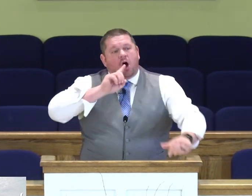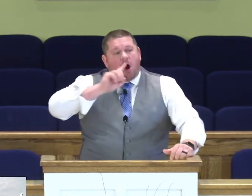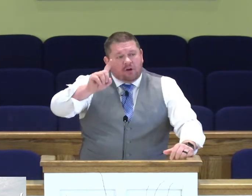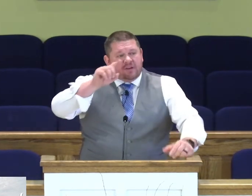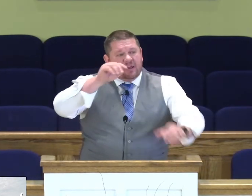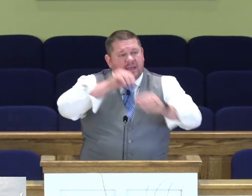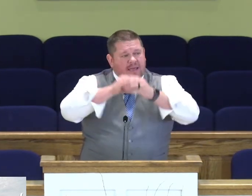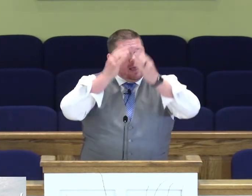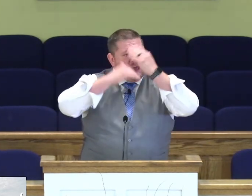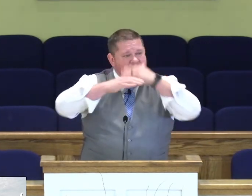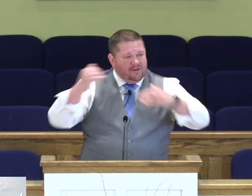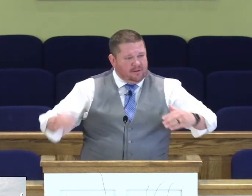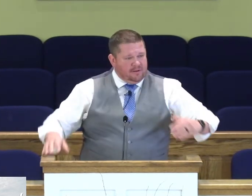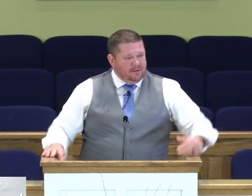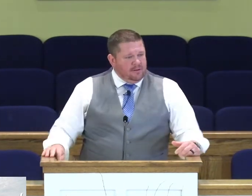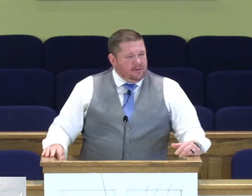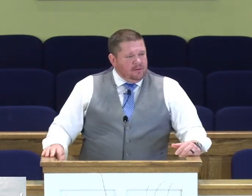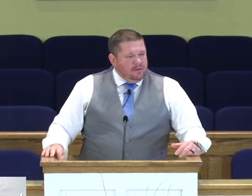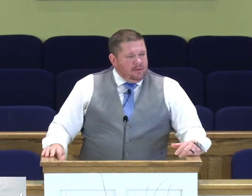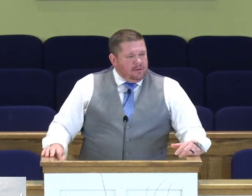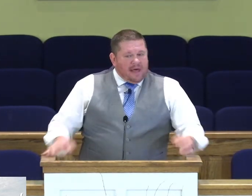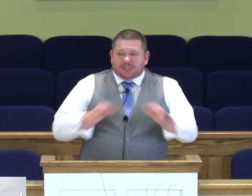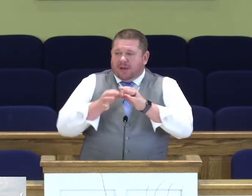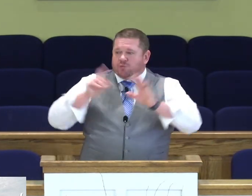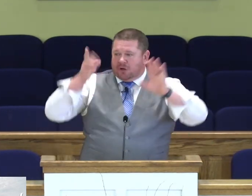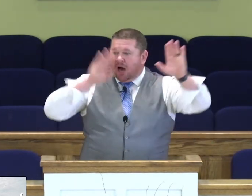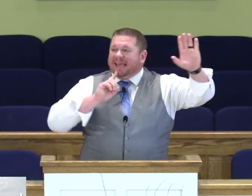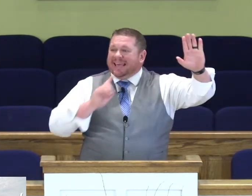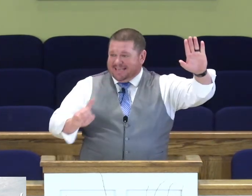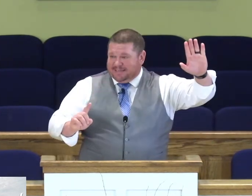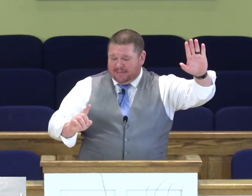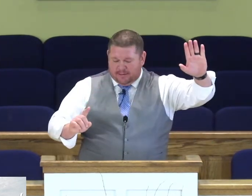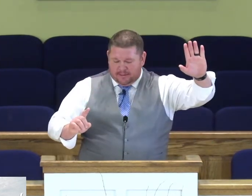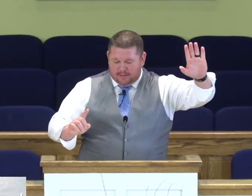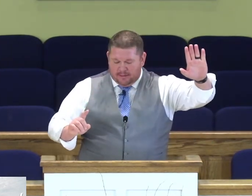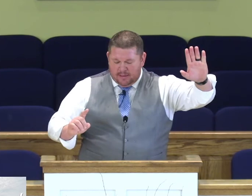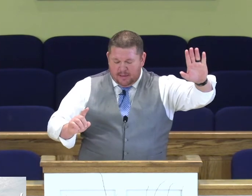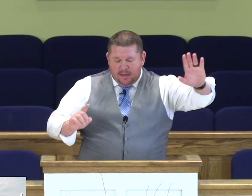which art in heaven. That explains where God is.